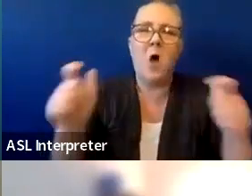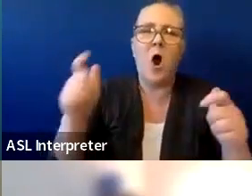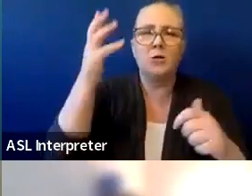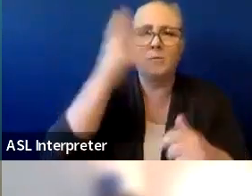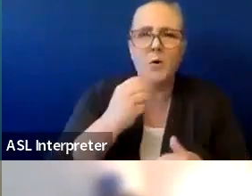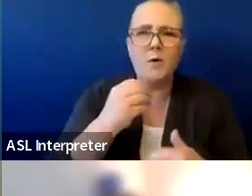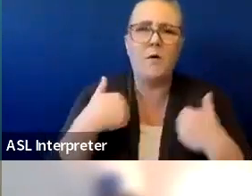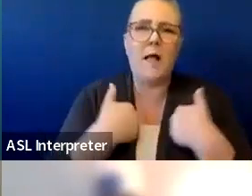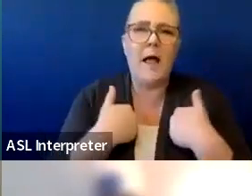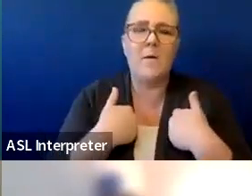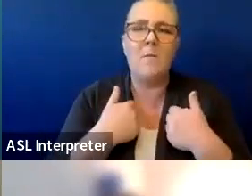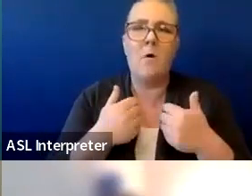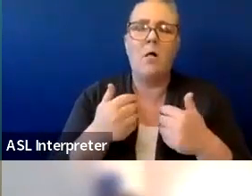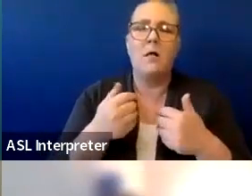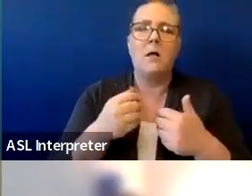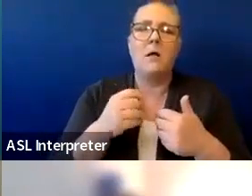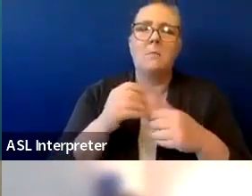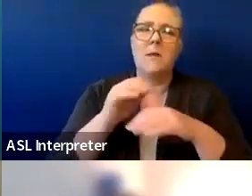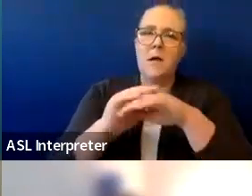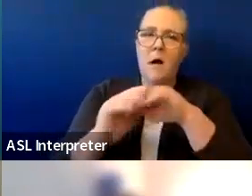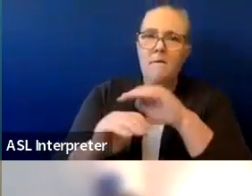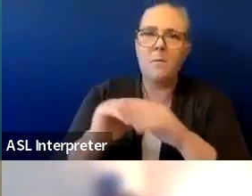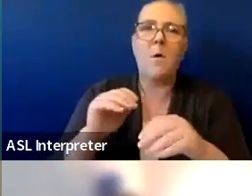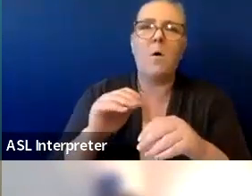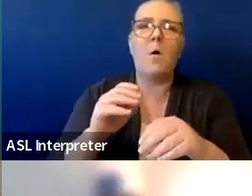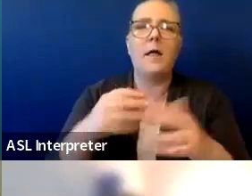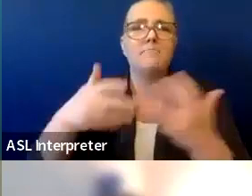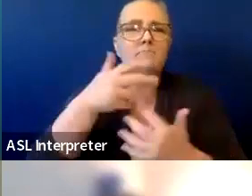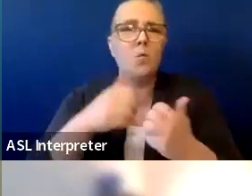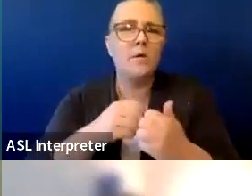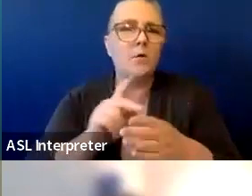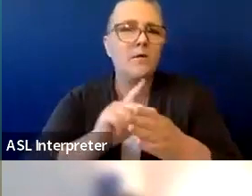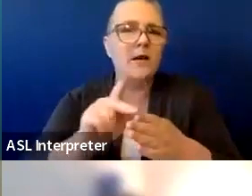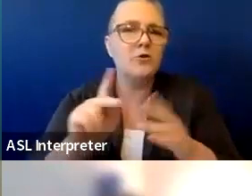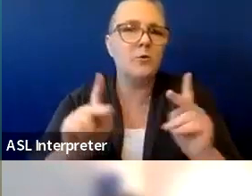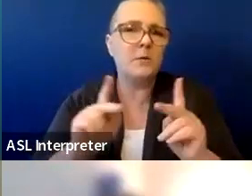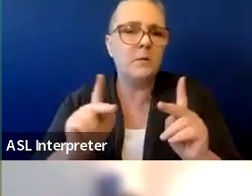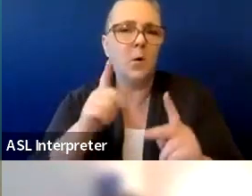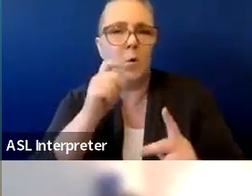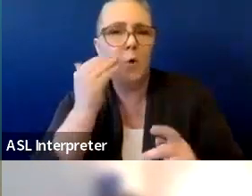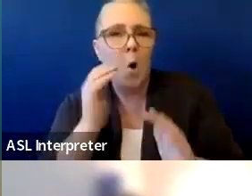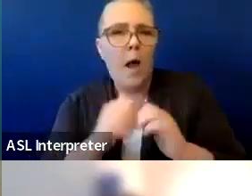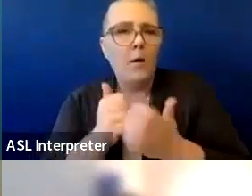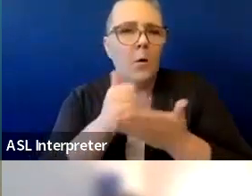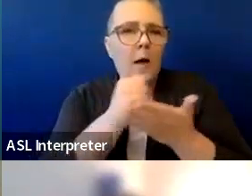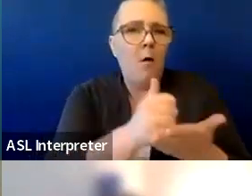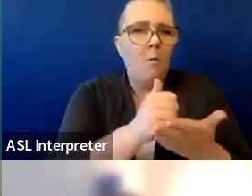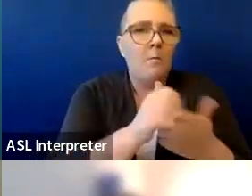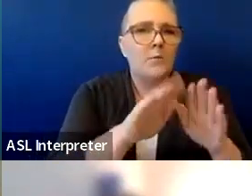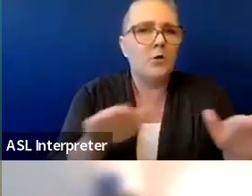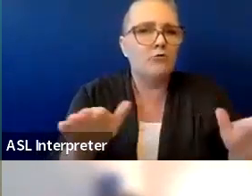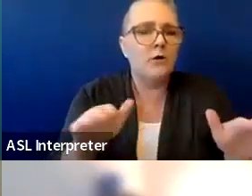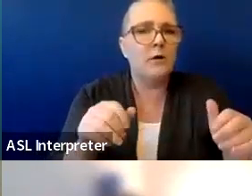comfortable, be with professionals that know how to assist kids with different,